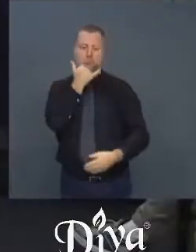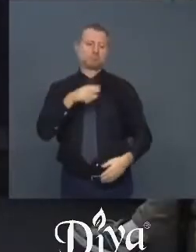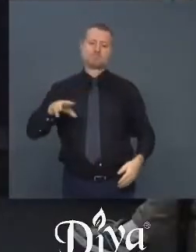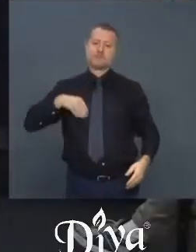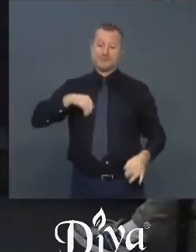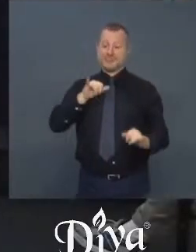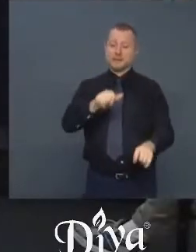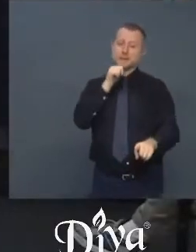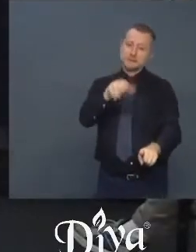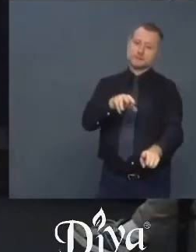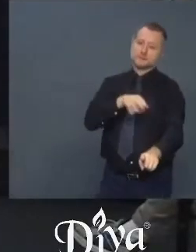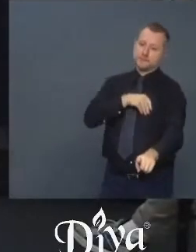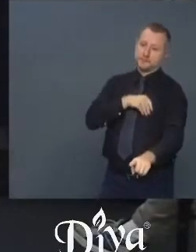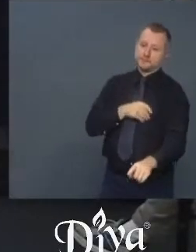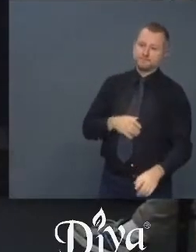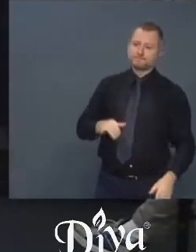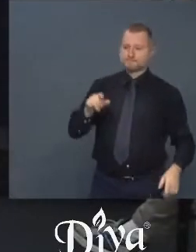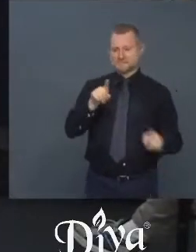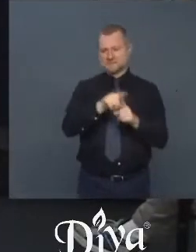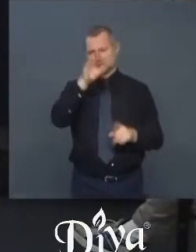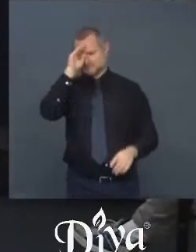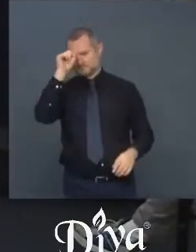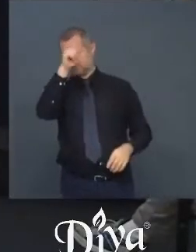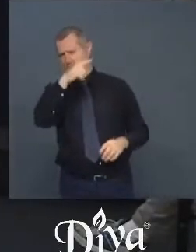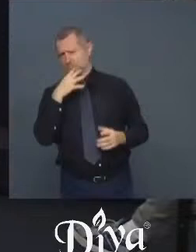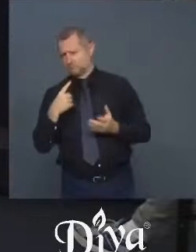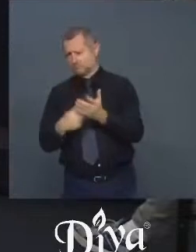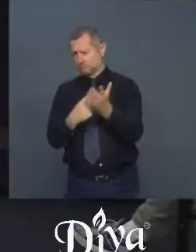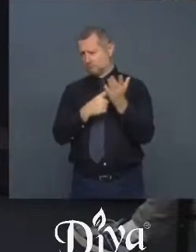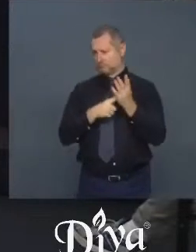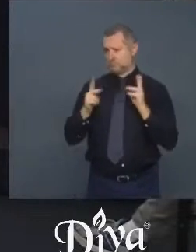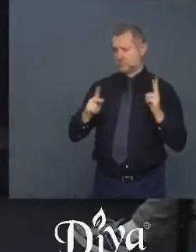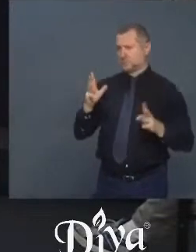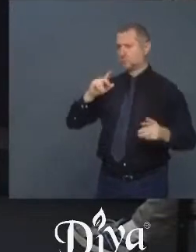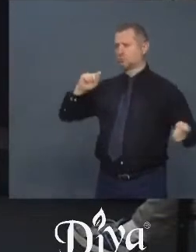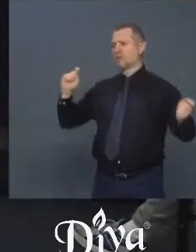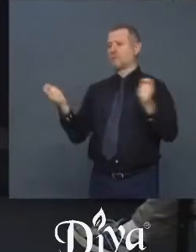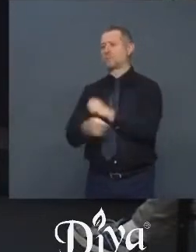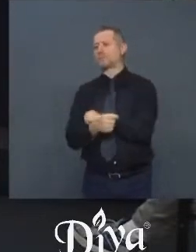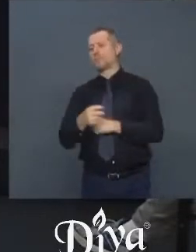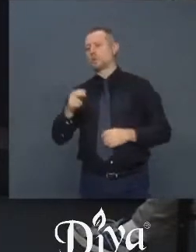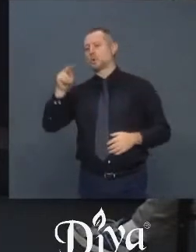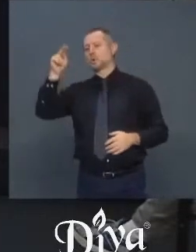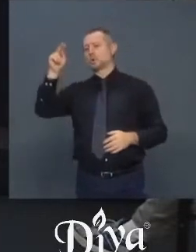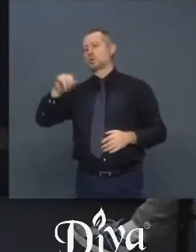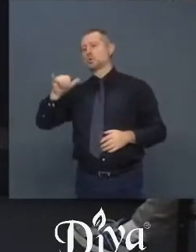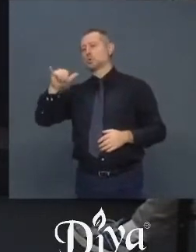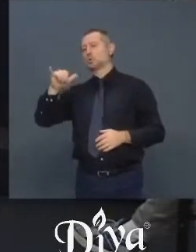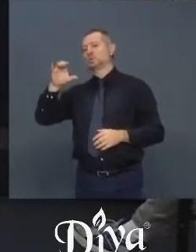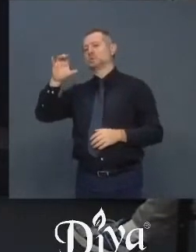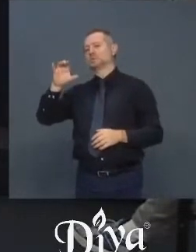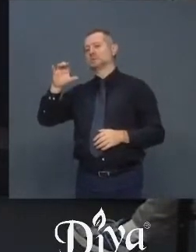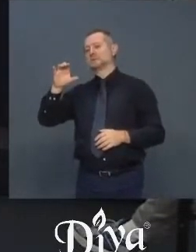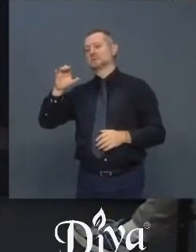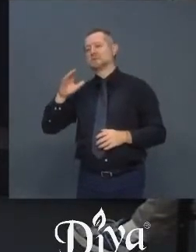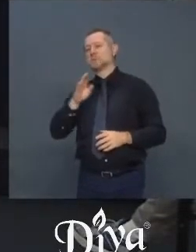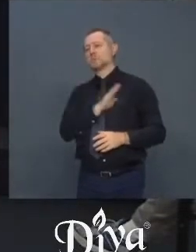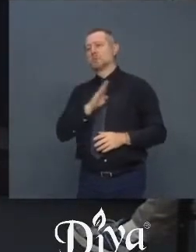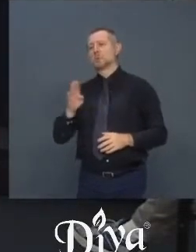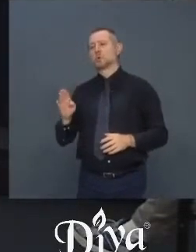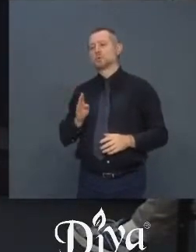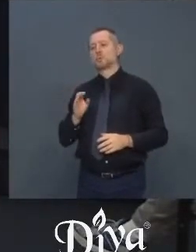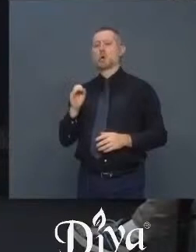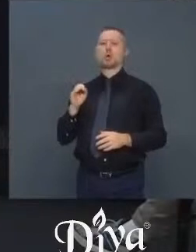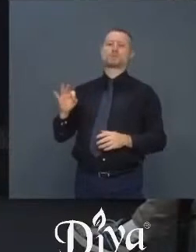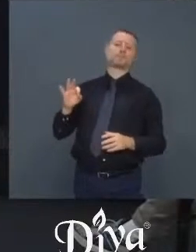this begs almost a larger question. There have been calls to reform the New York City Board of Elections. They say they only answer to the state. The